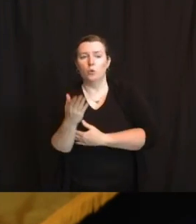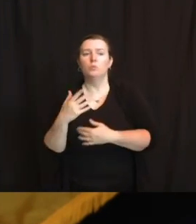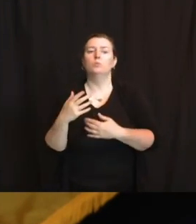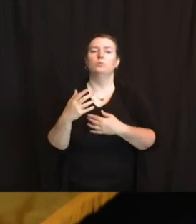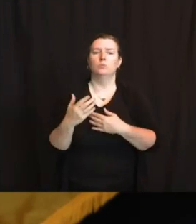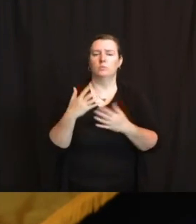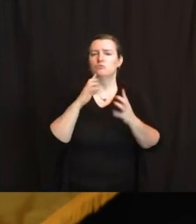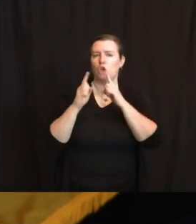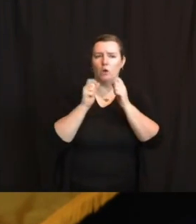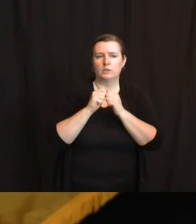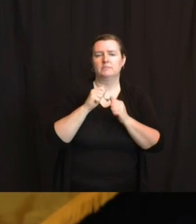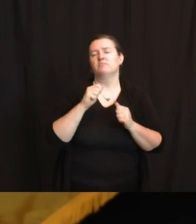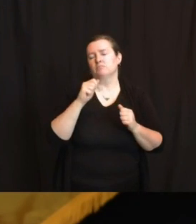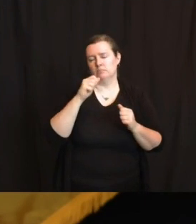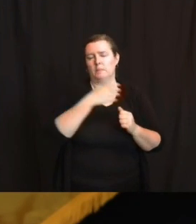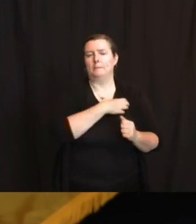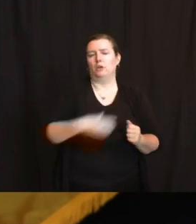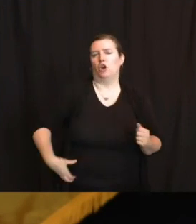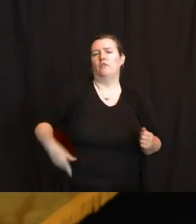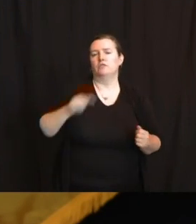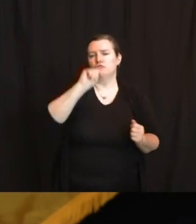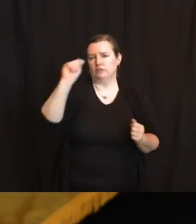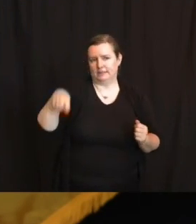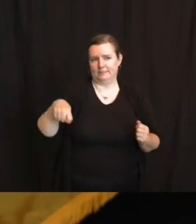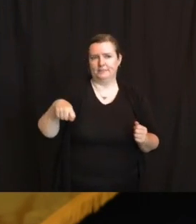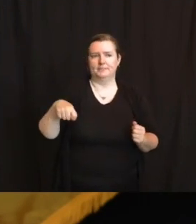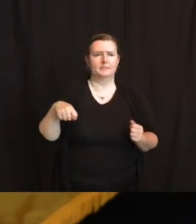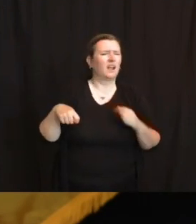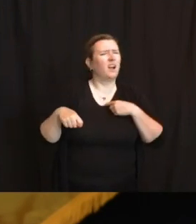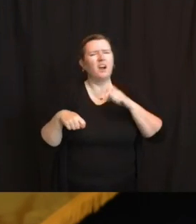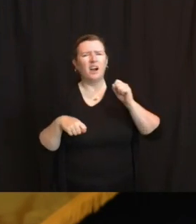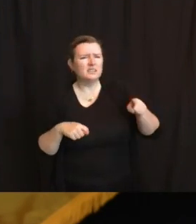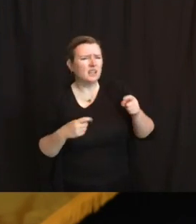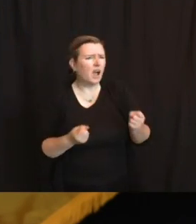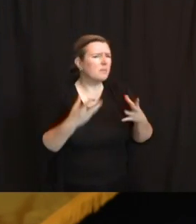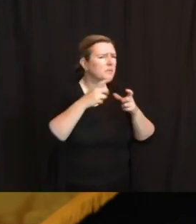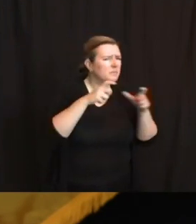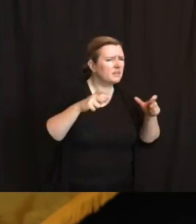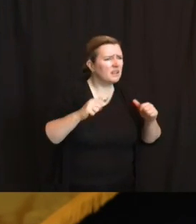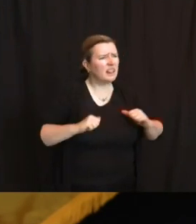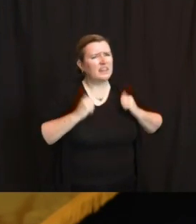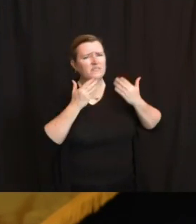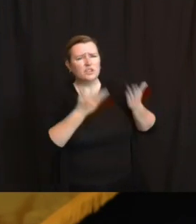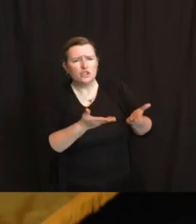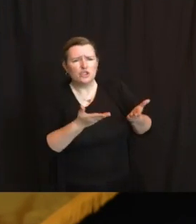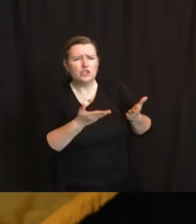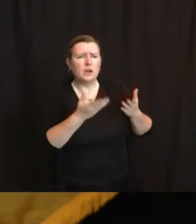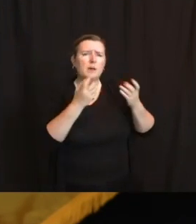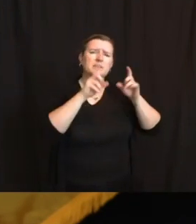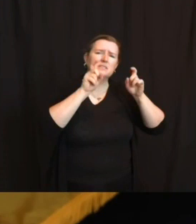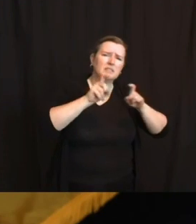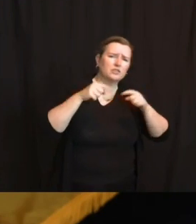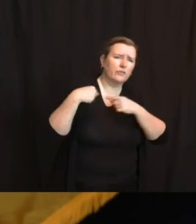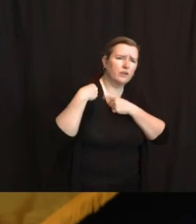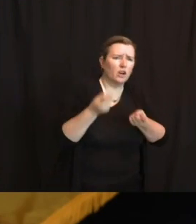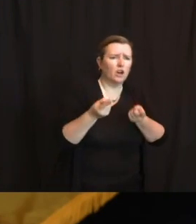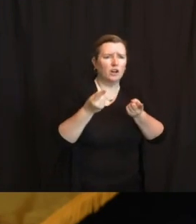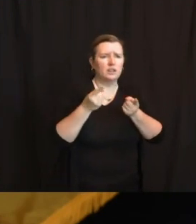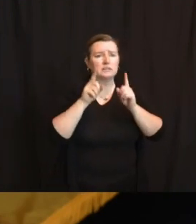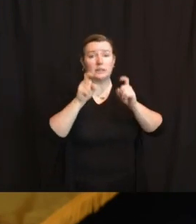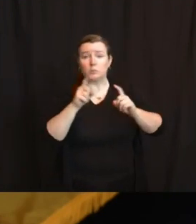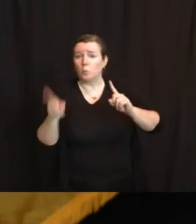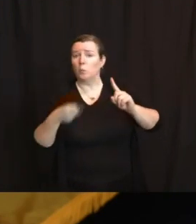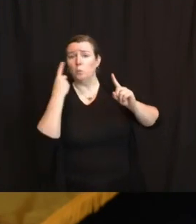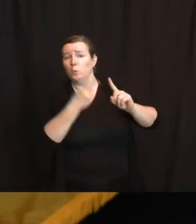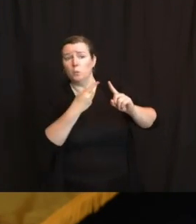and asking them, how many people have you tested? How big's your population? How many people have you tested? What are your testing goals? What